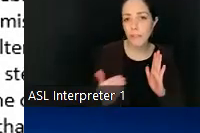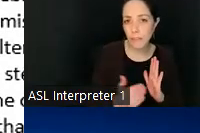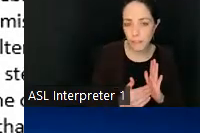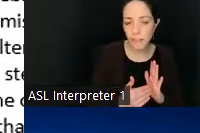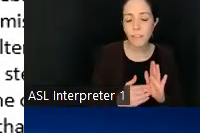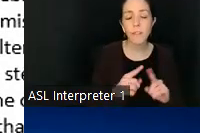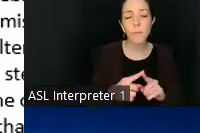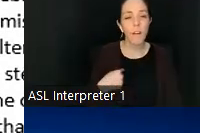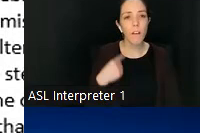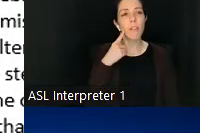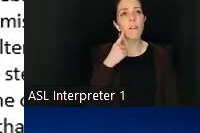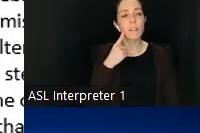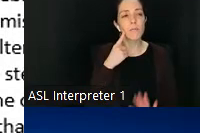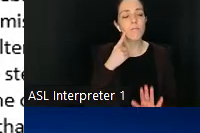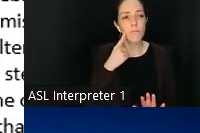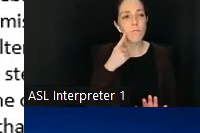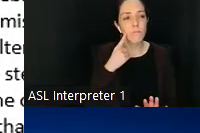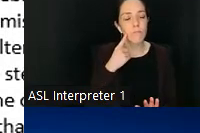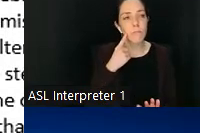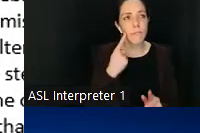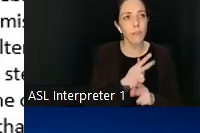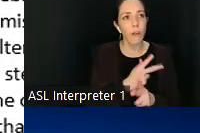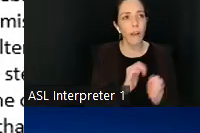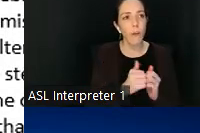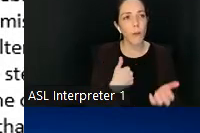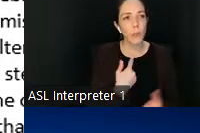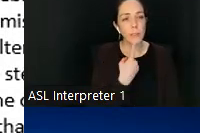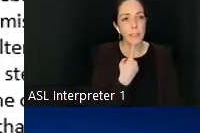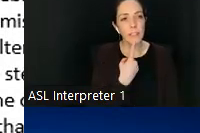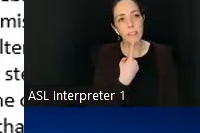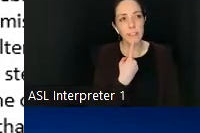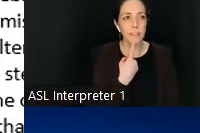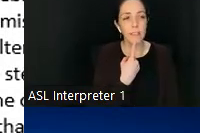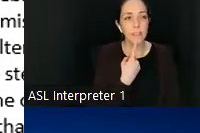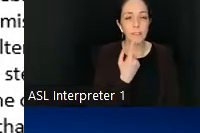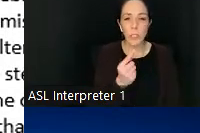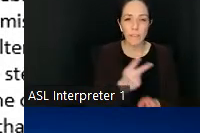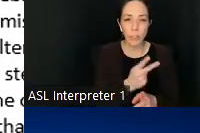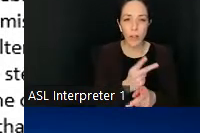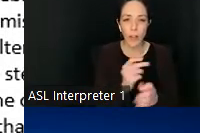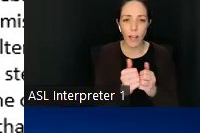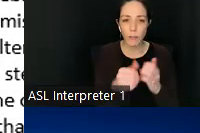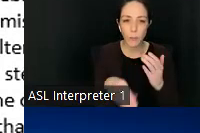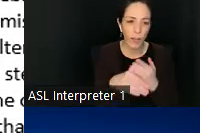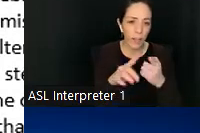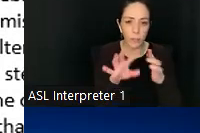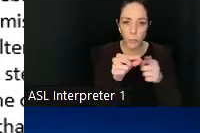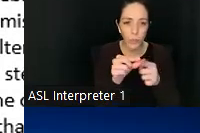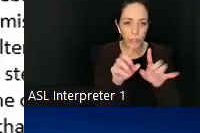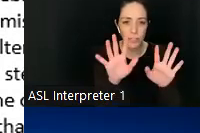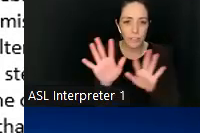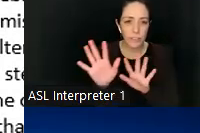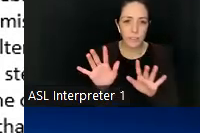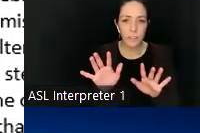just give me a second to figure this out. I'm trying to think of a different language. I'm sorry. I'm just gonna put it in the